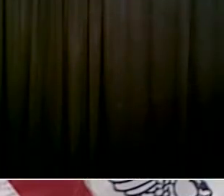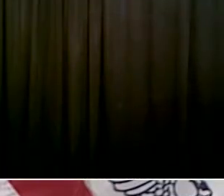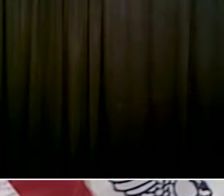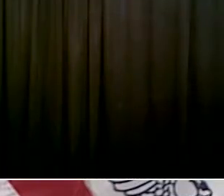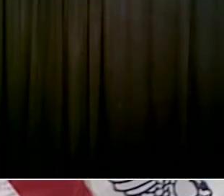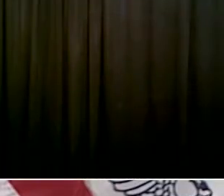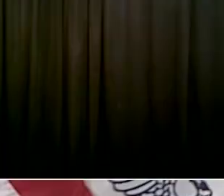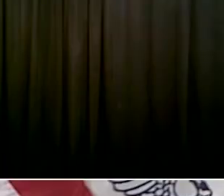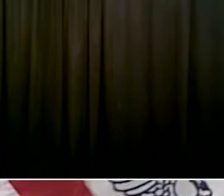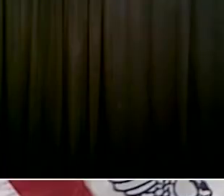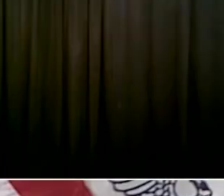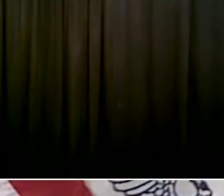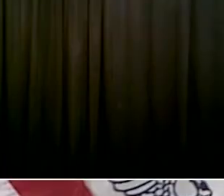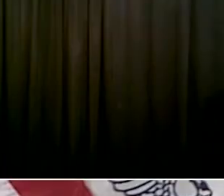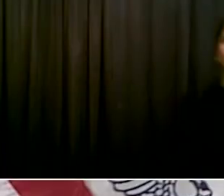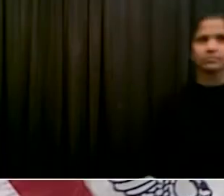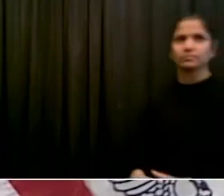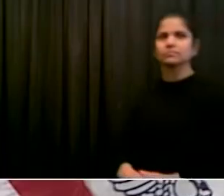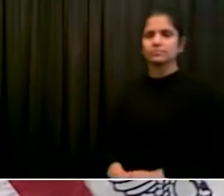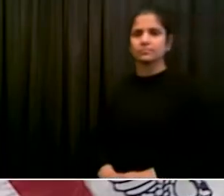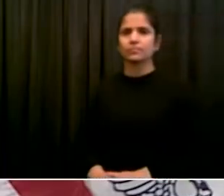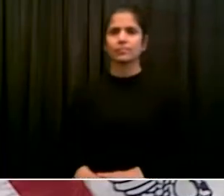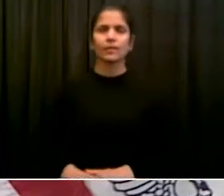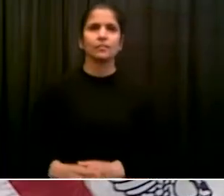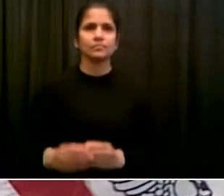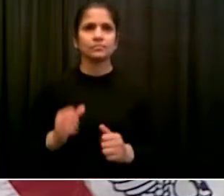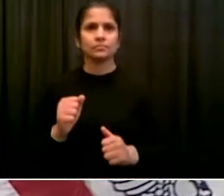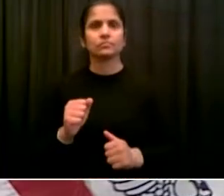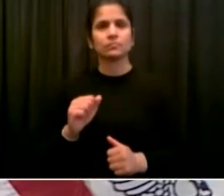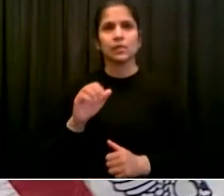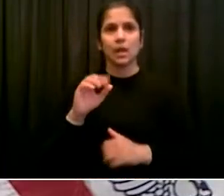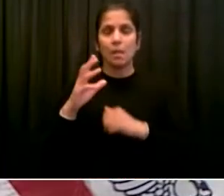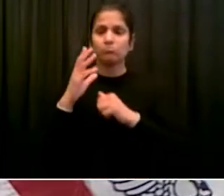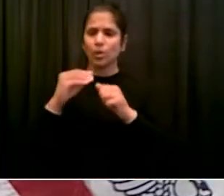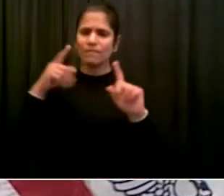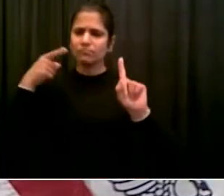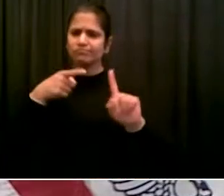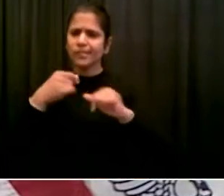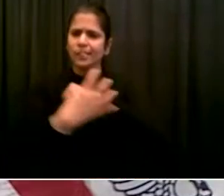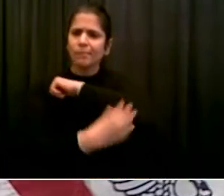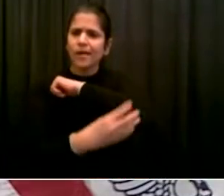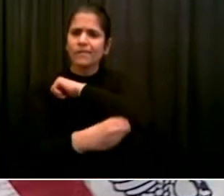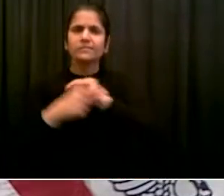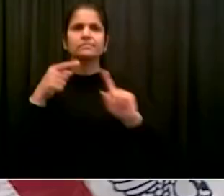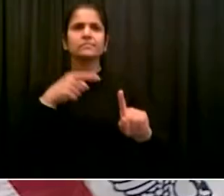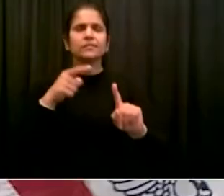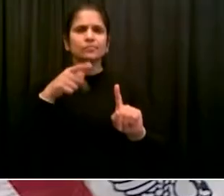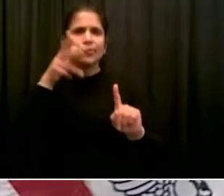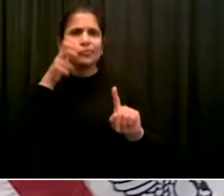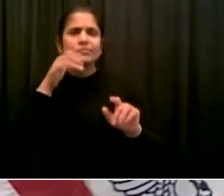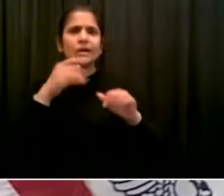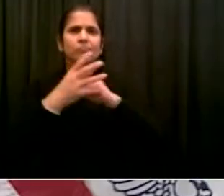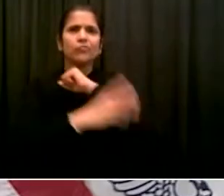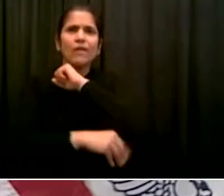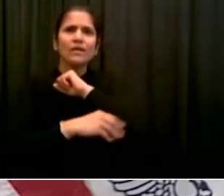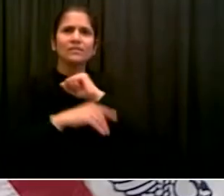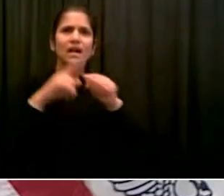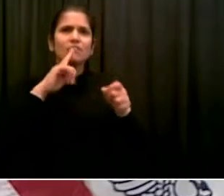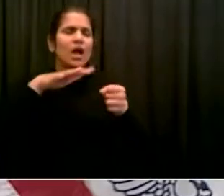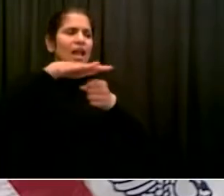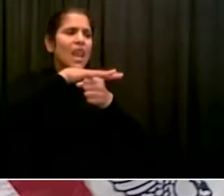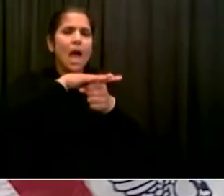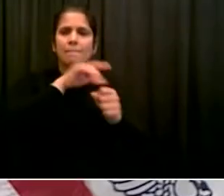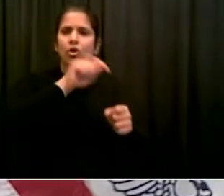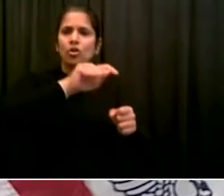something we've known about for a long time, that in poor neighborhoods you have higher incarceration rates.